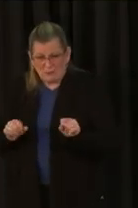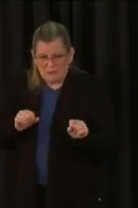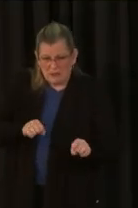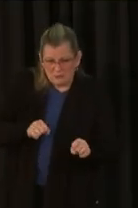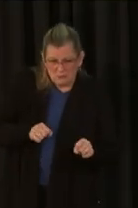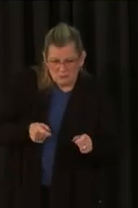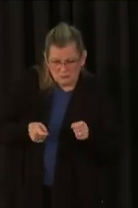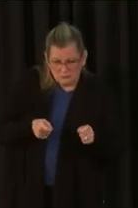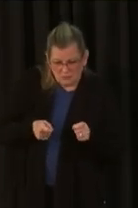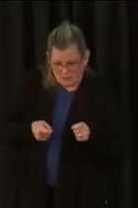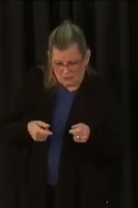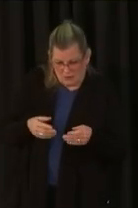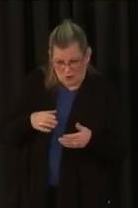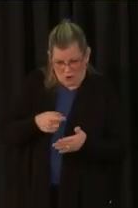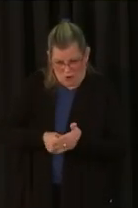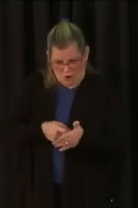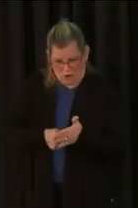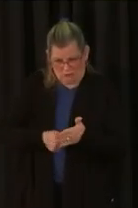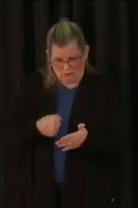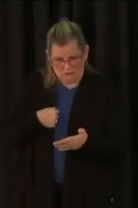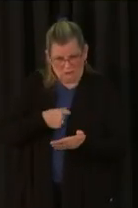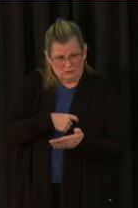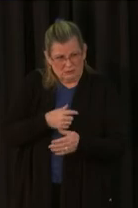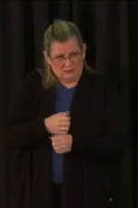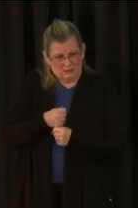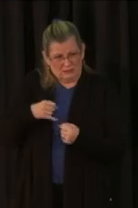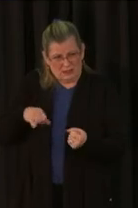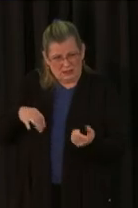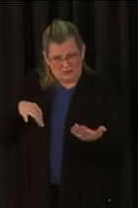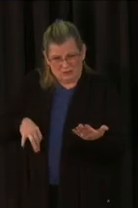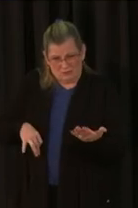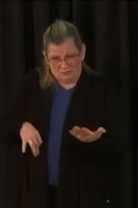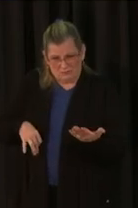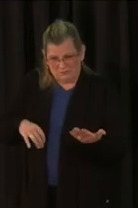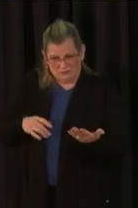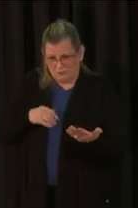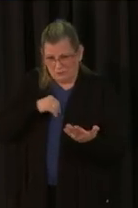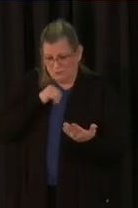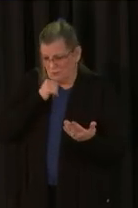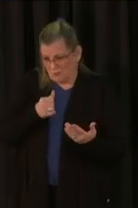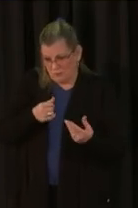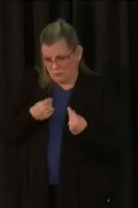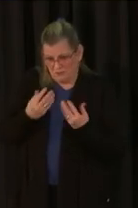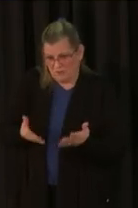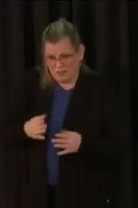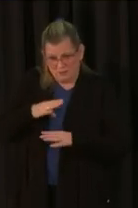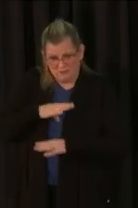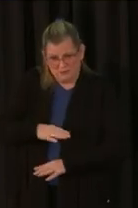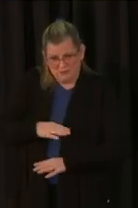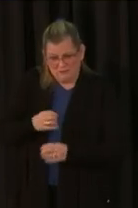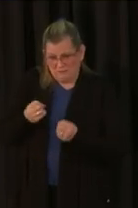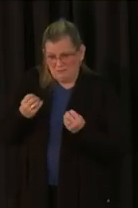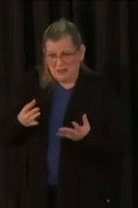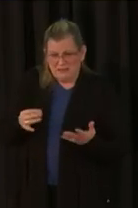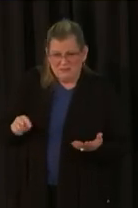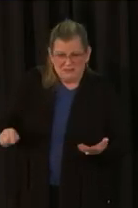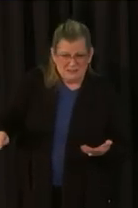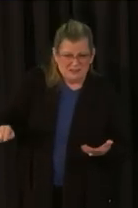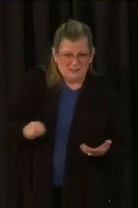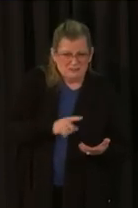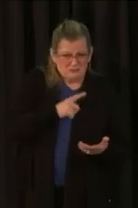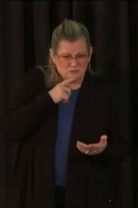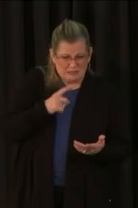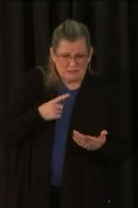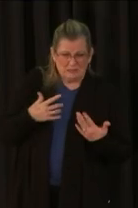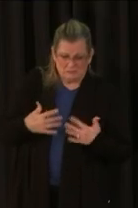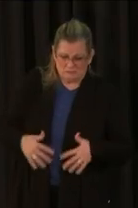manage the costs that we've incurred that we weren't provided relief for, and there's many of those. So it